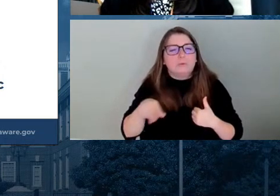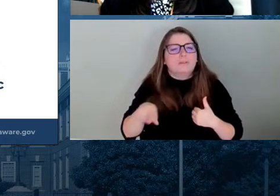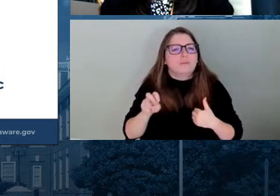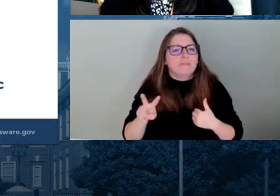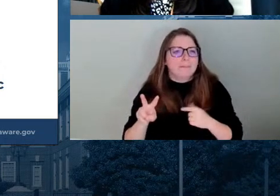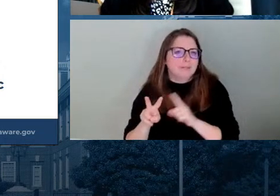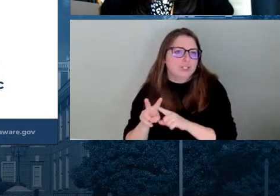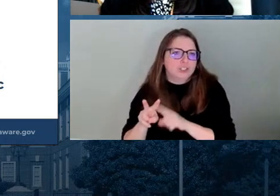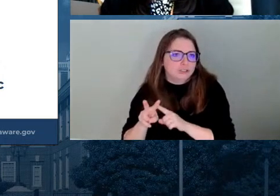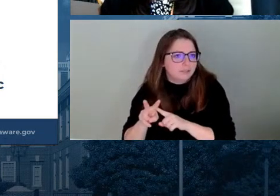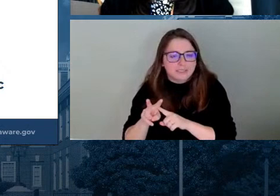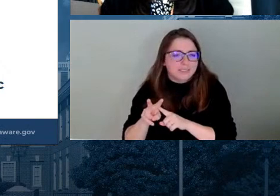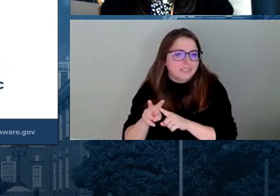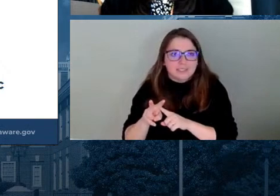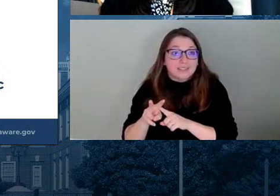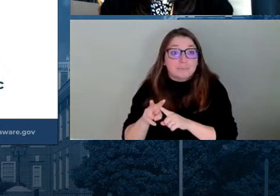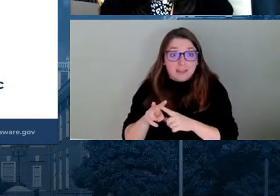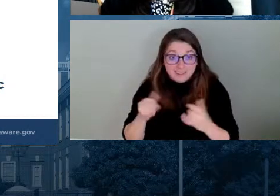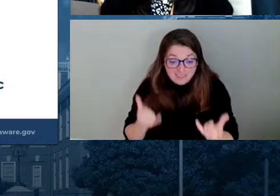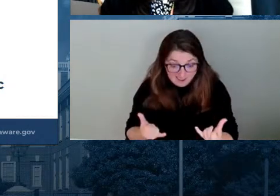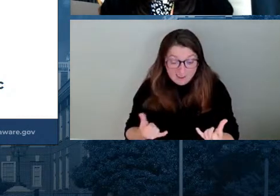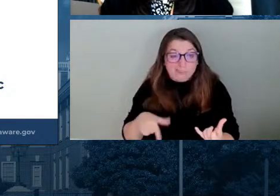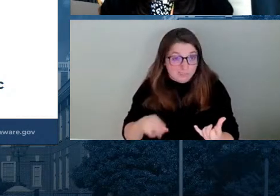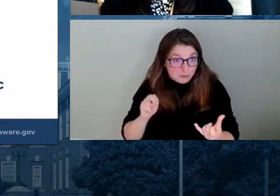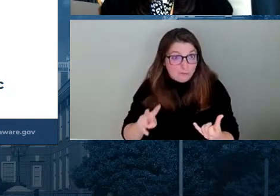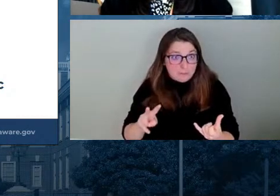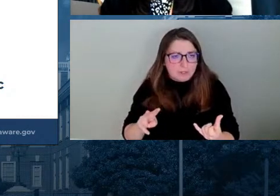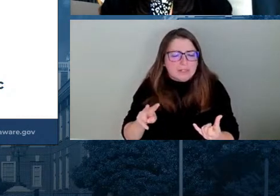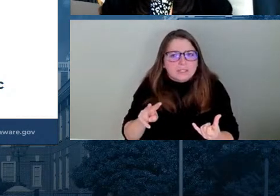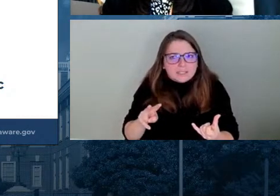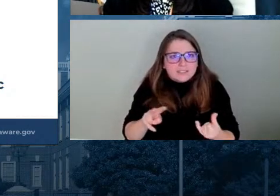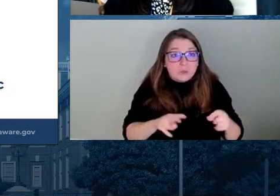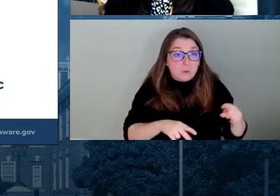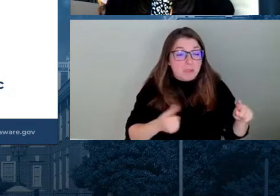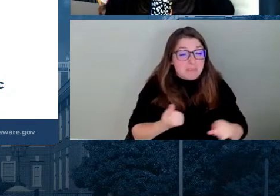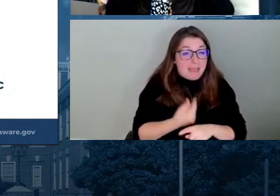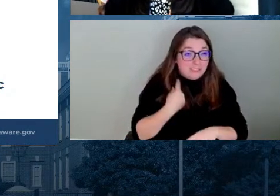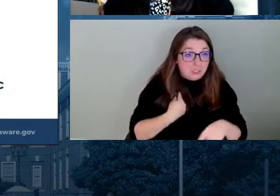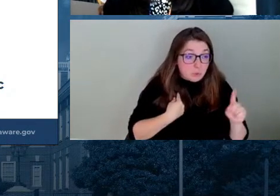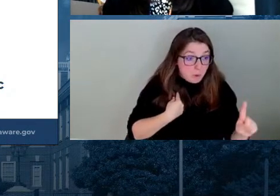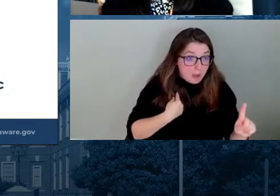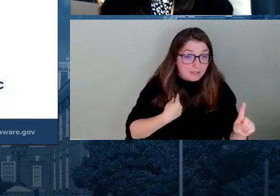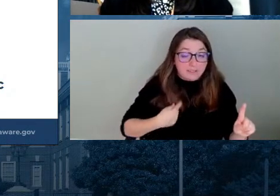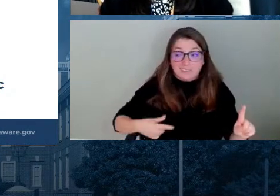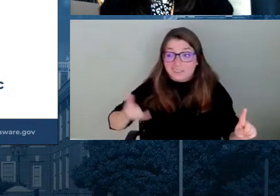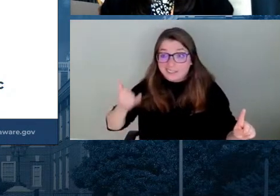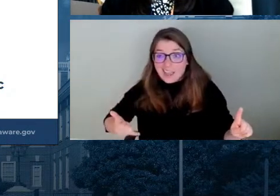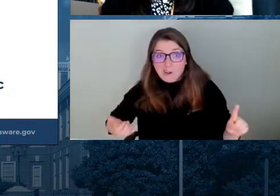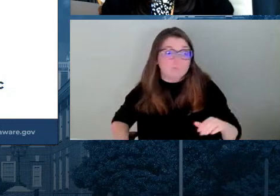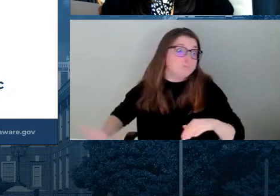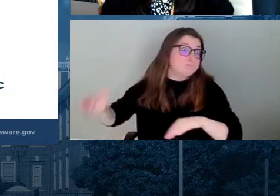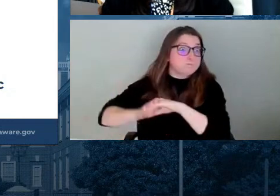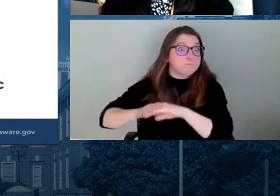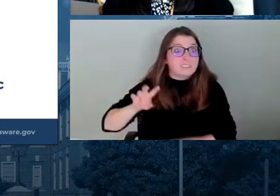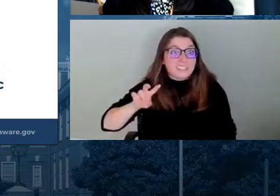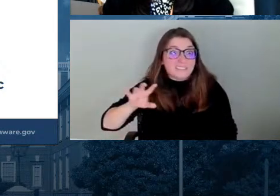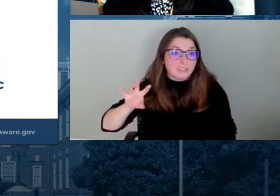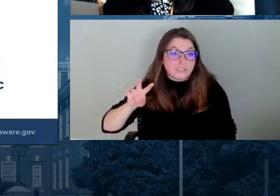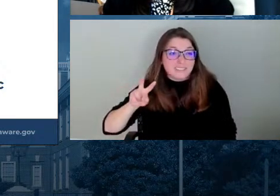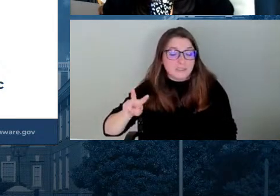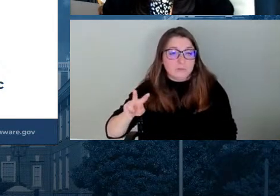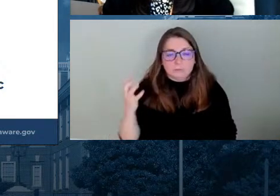is definitely cause for notice and us to pay attention to what's happening, because as the governor said, it